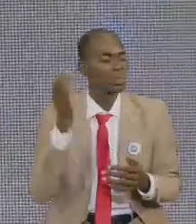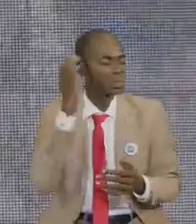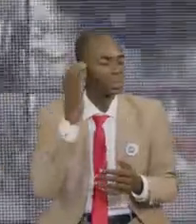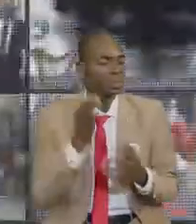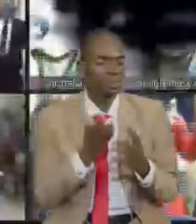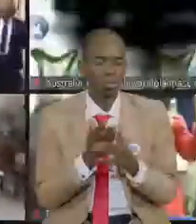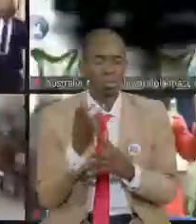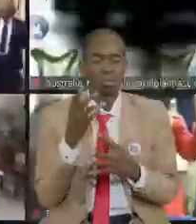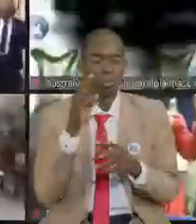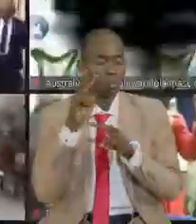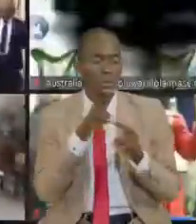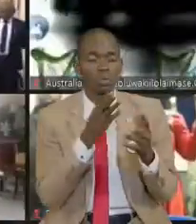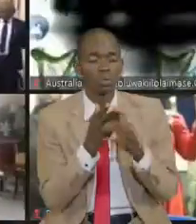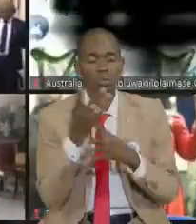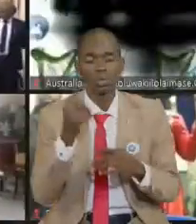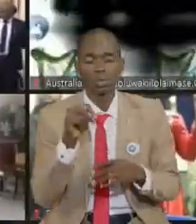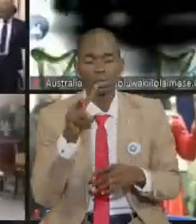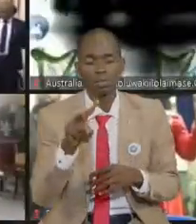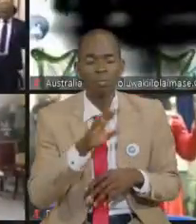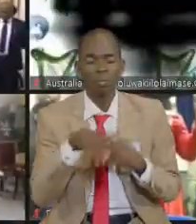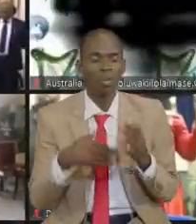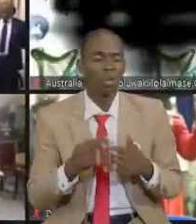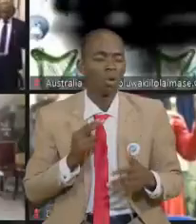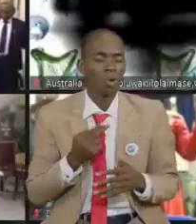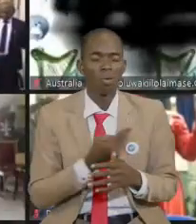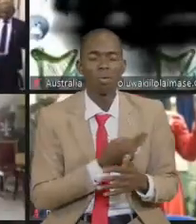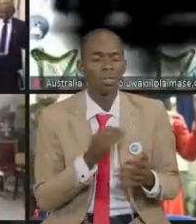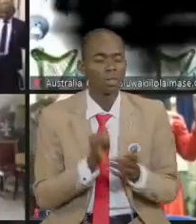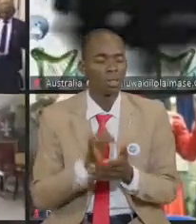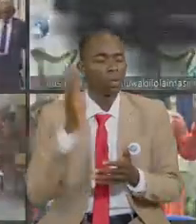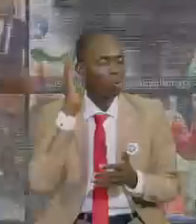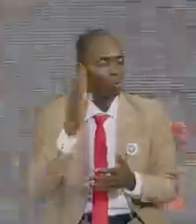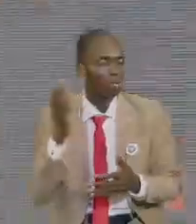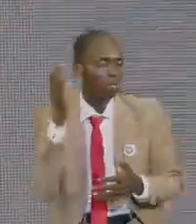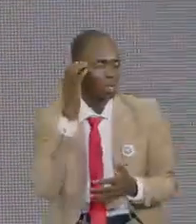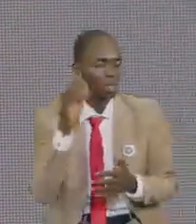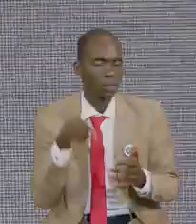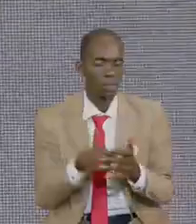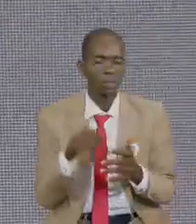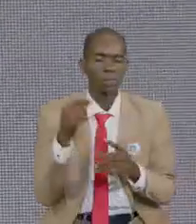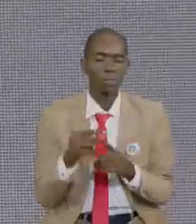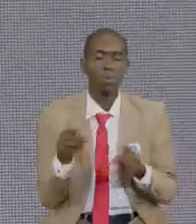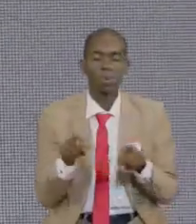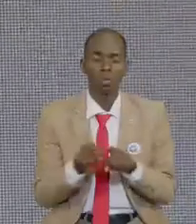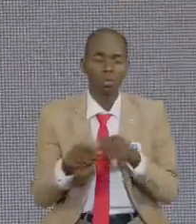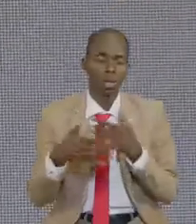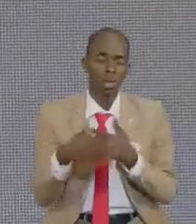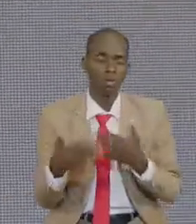the television, all of us that will hear this message even after today,